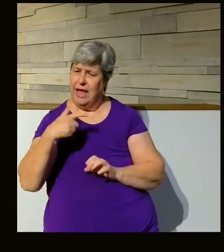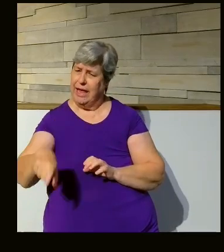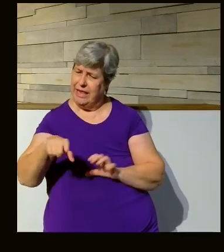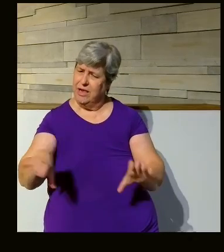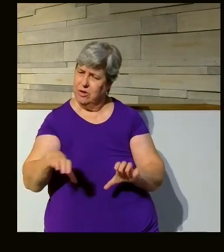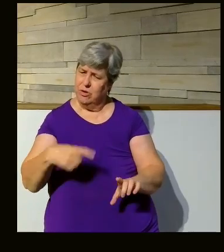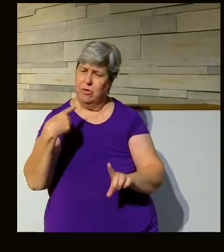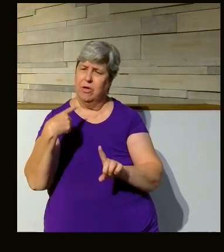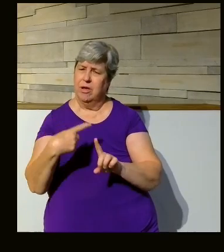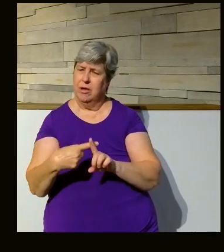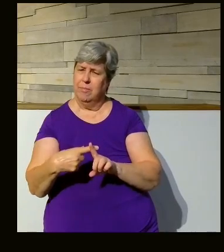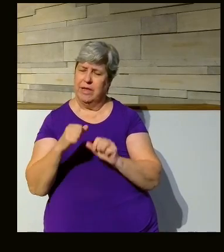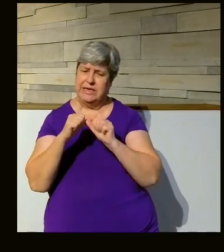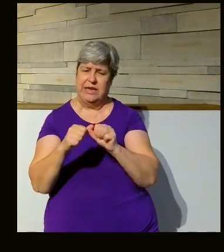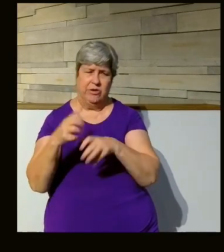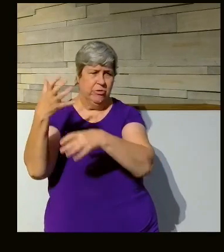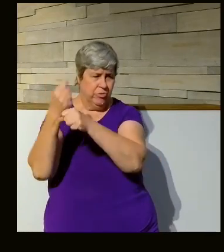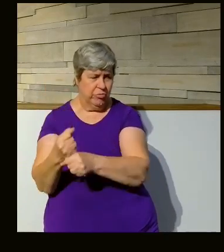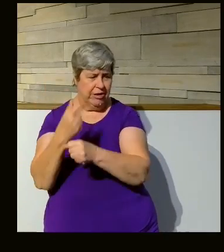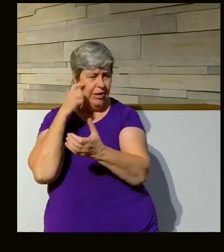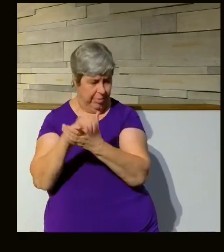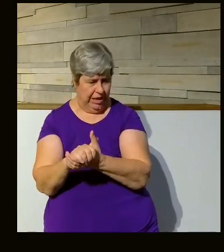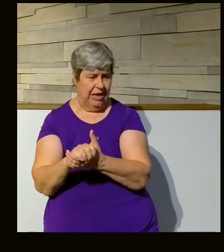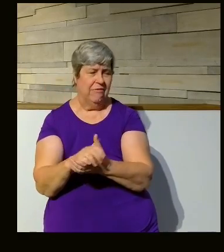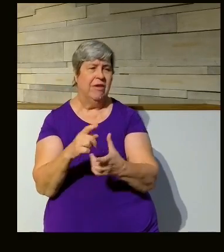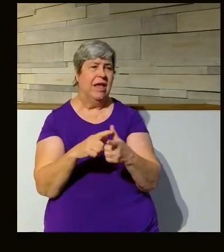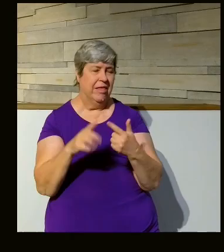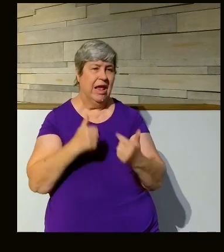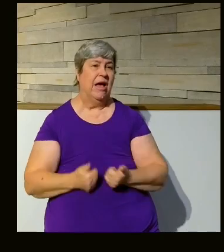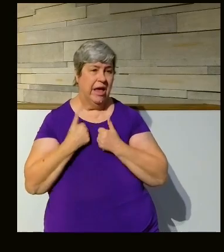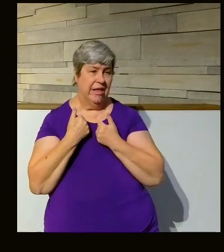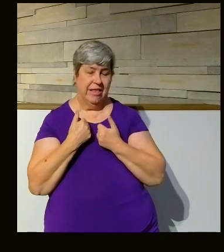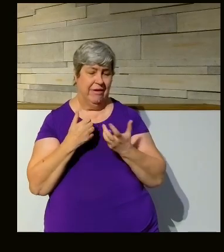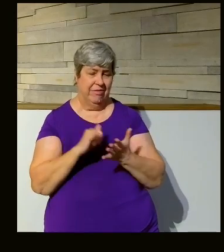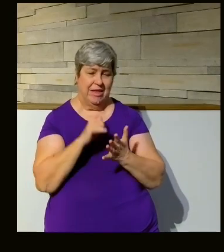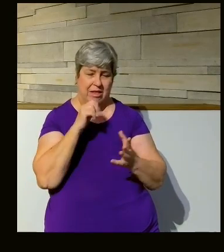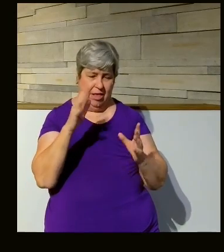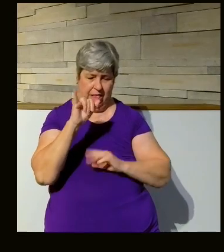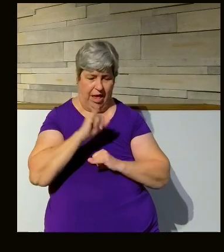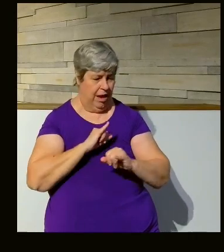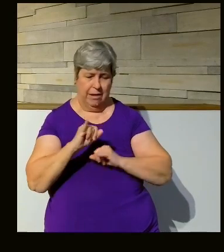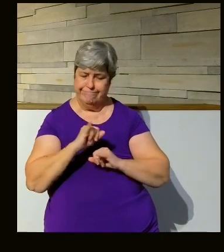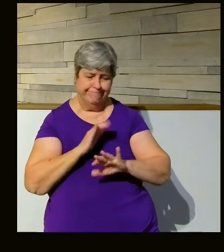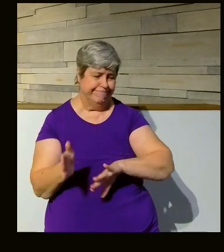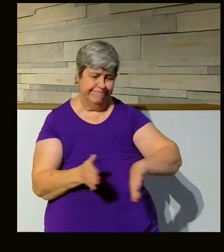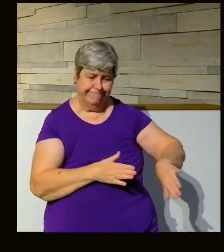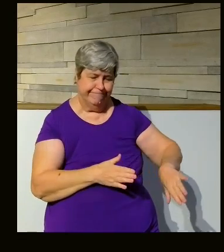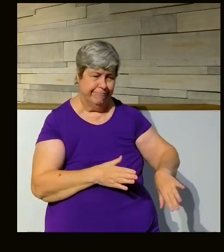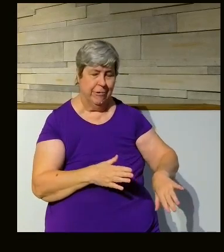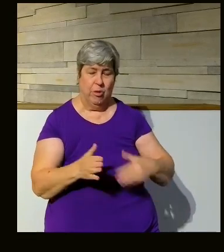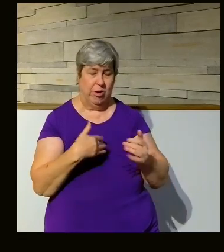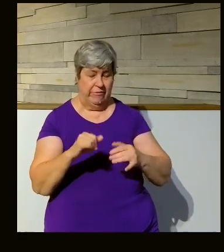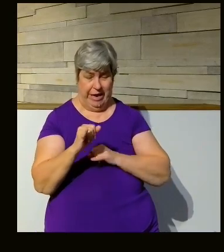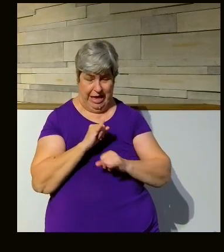as well as holding to the doctrines of our faith. And then I'm going to have a life of self-denial. I'm going to be able to deny